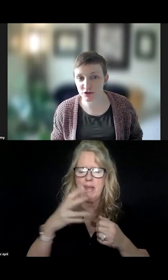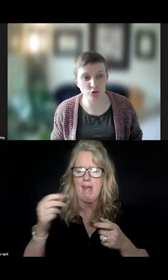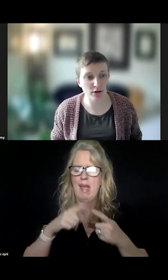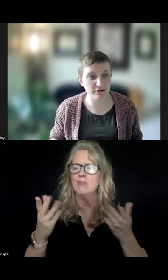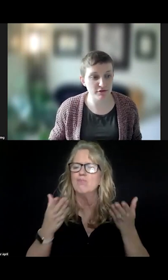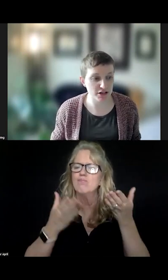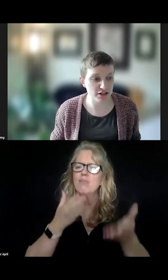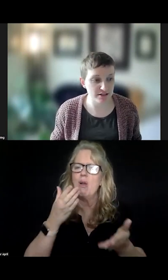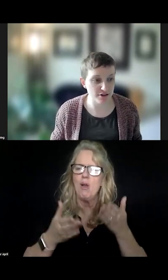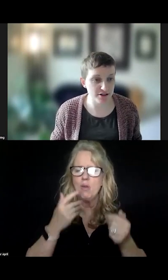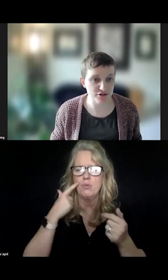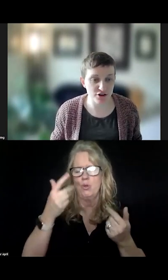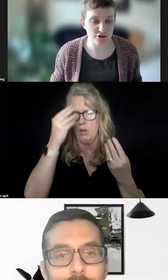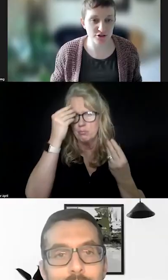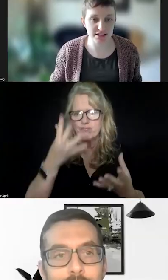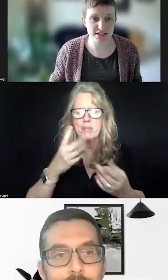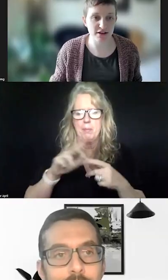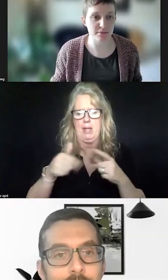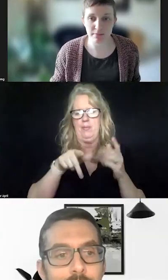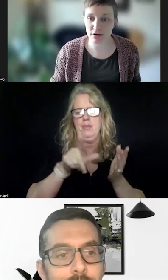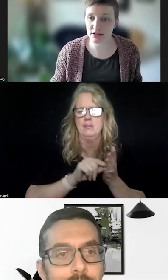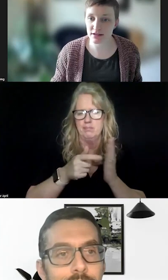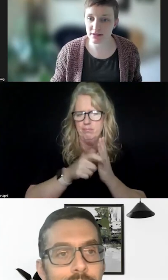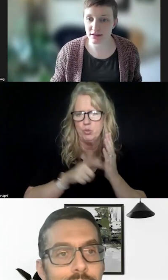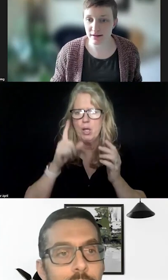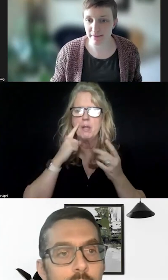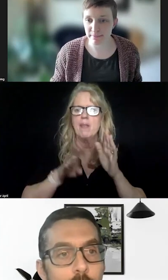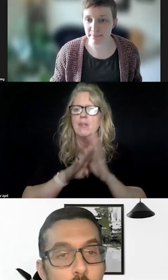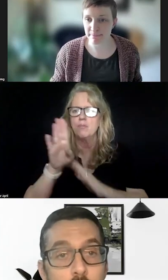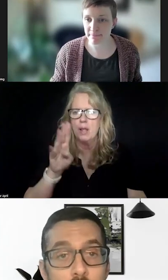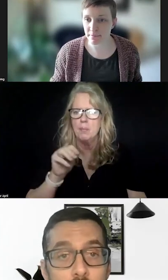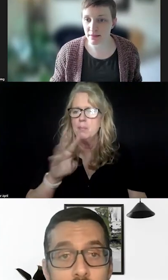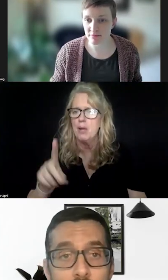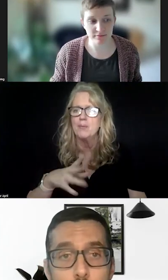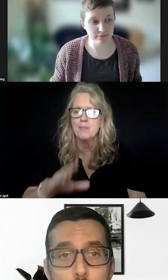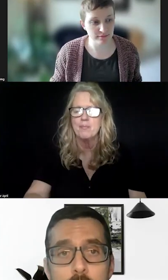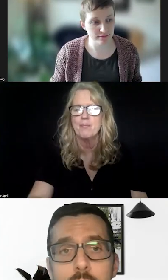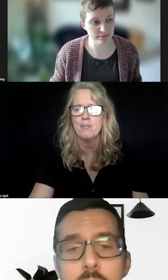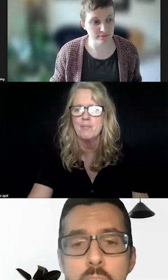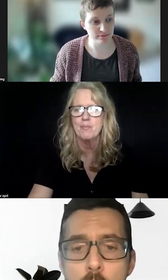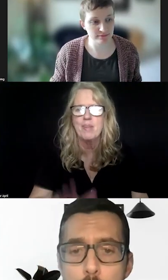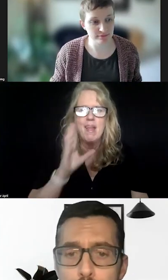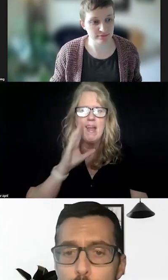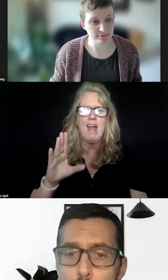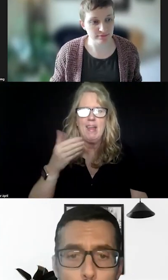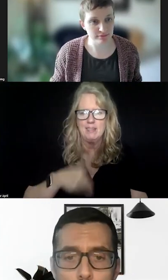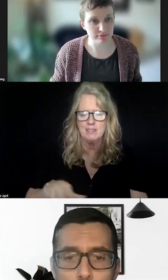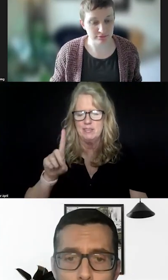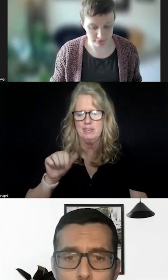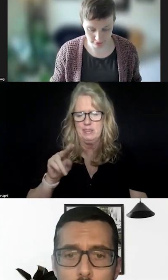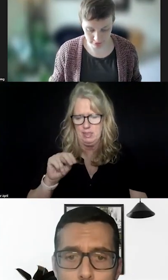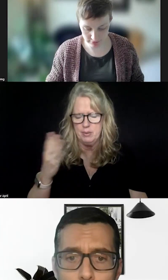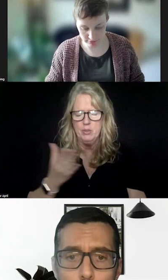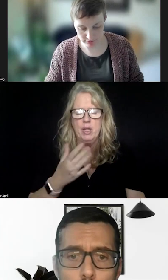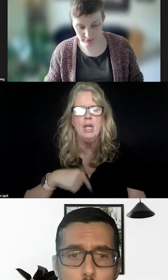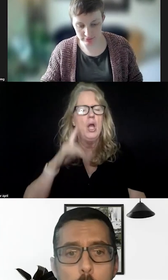a few quick reflections on the news article and this development in Maryland. Sure, thanks, Lindsay. Hi, everyone. We've been